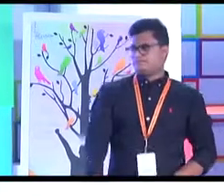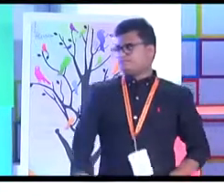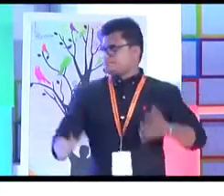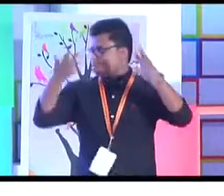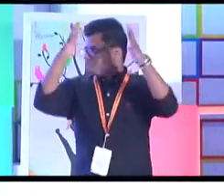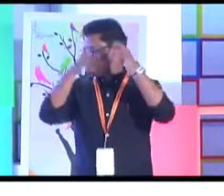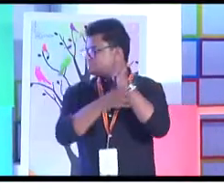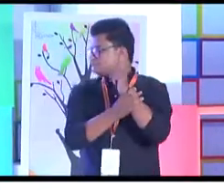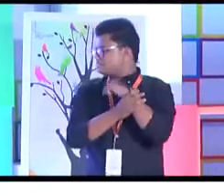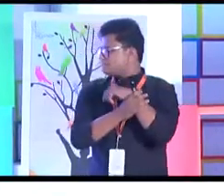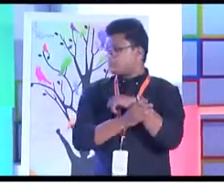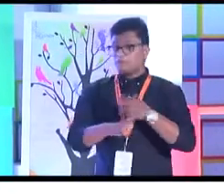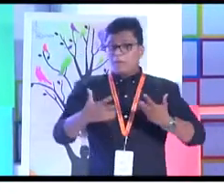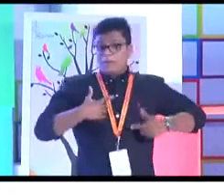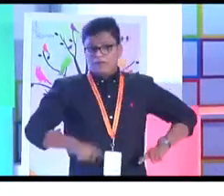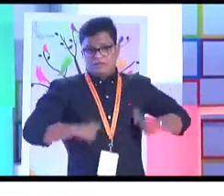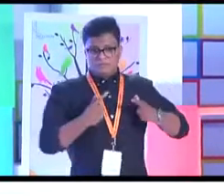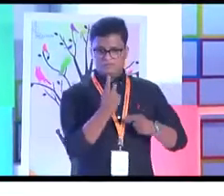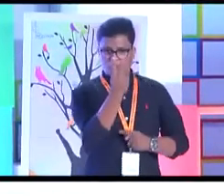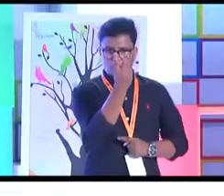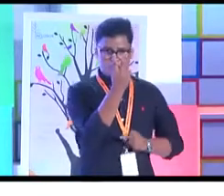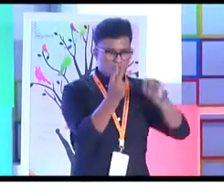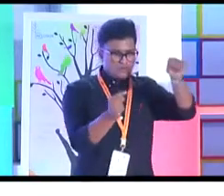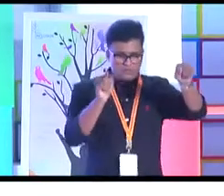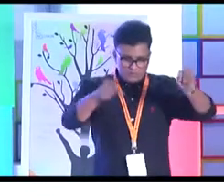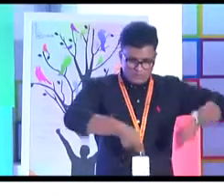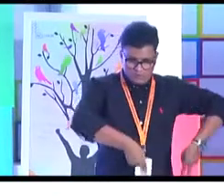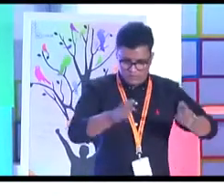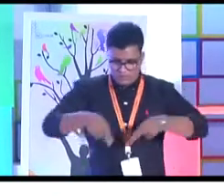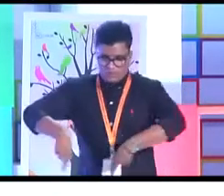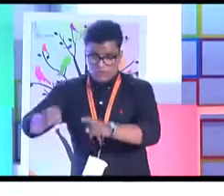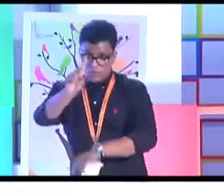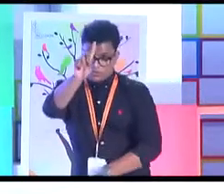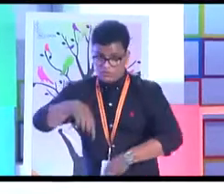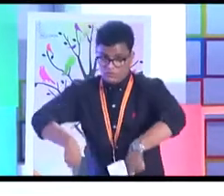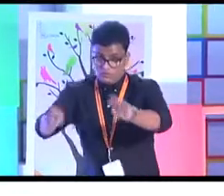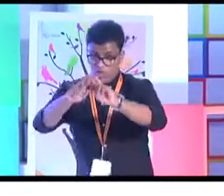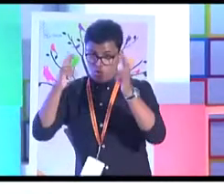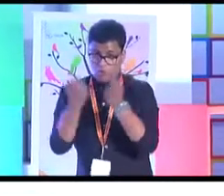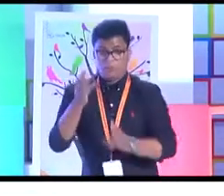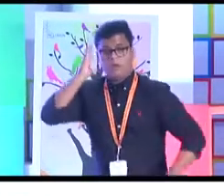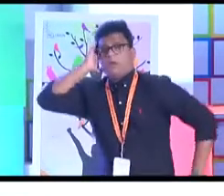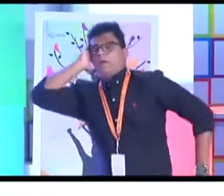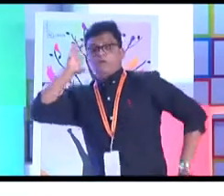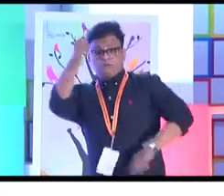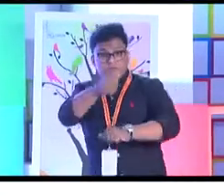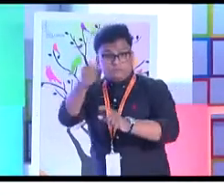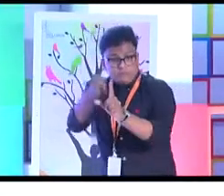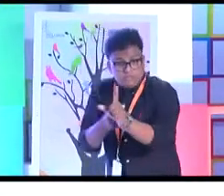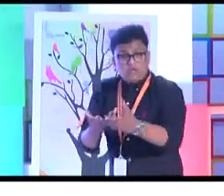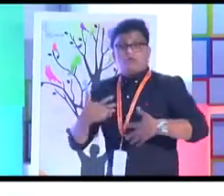Life gave me two options. To confine into a small room for 6 years with all the